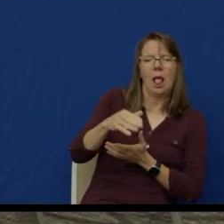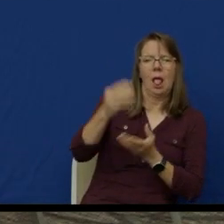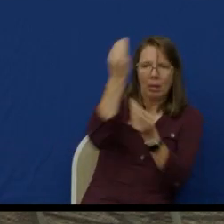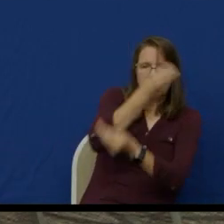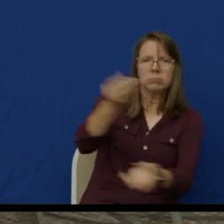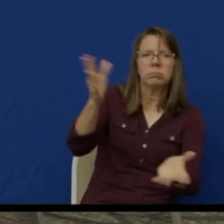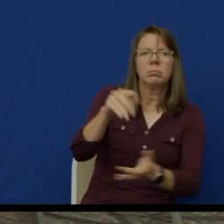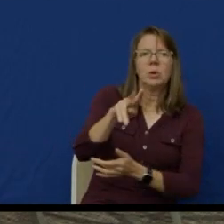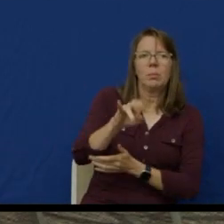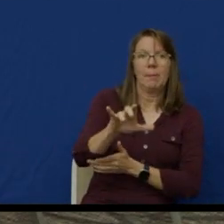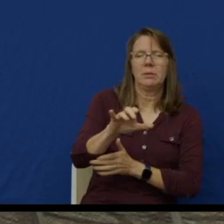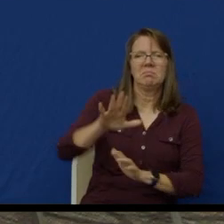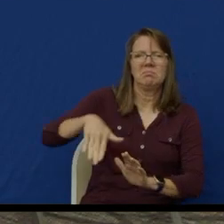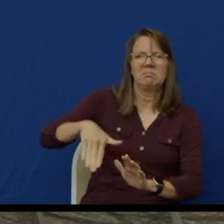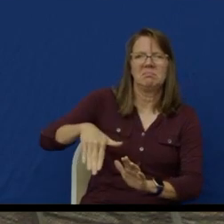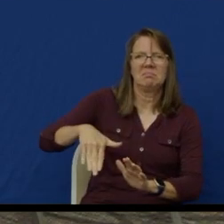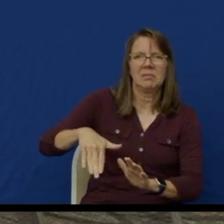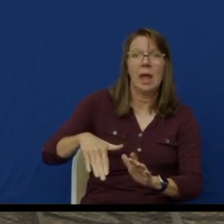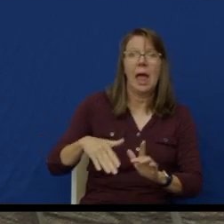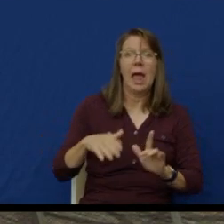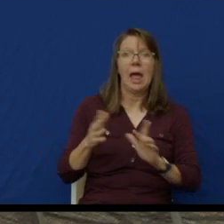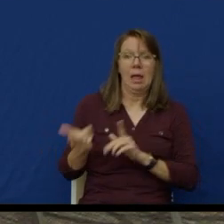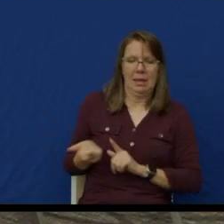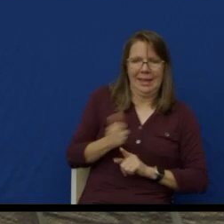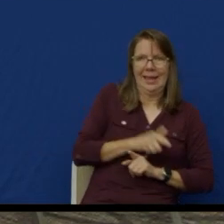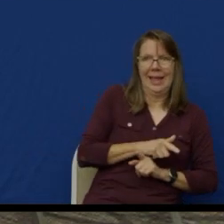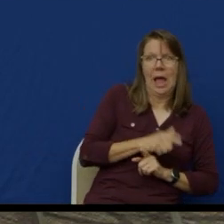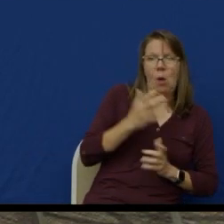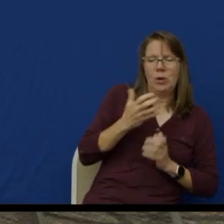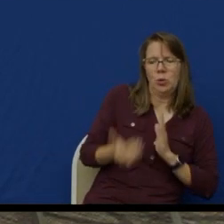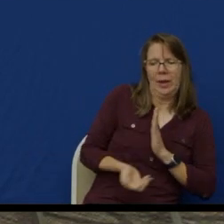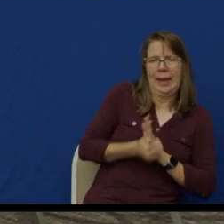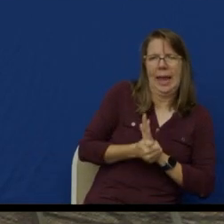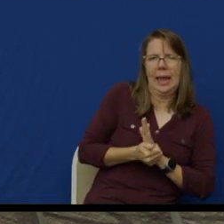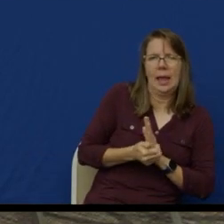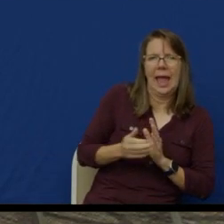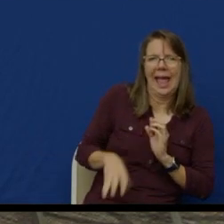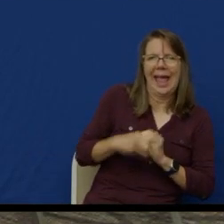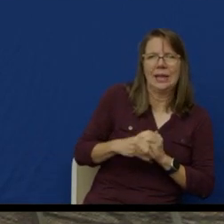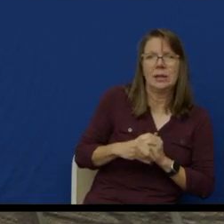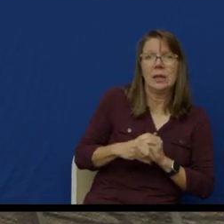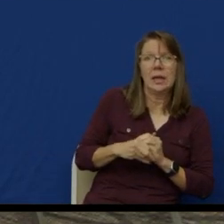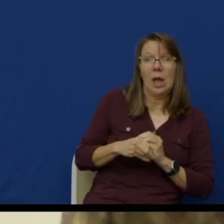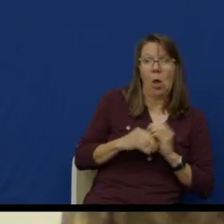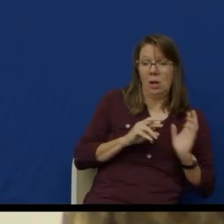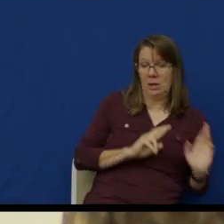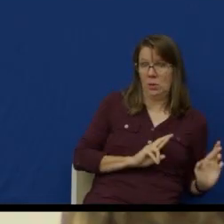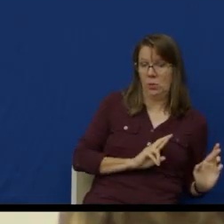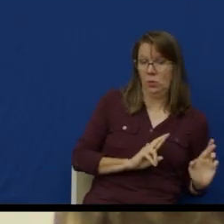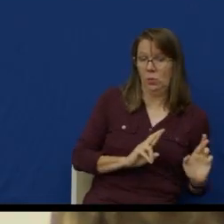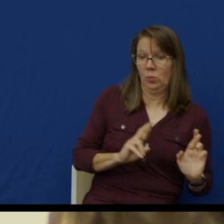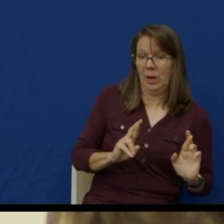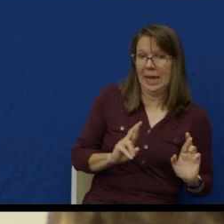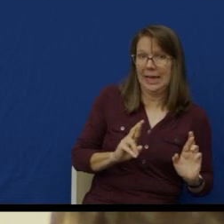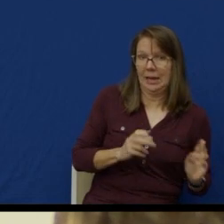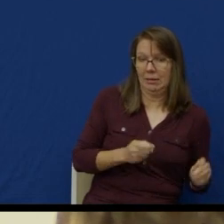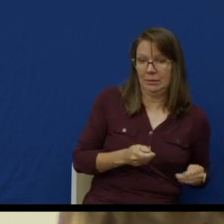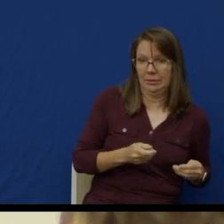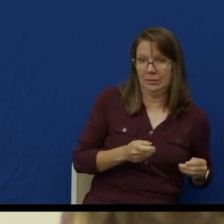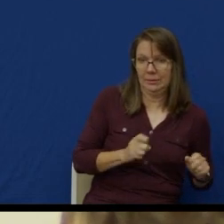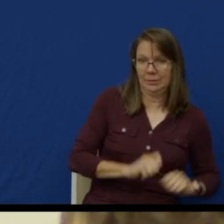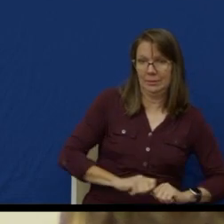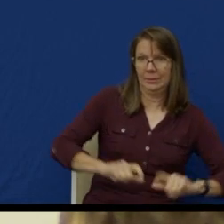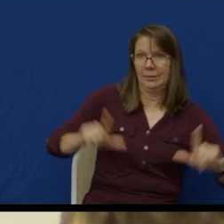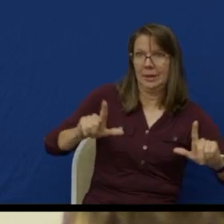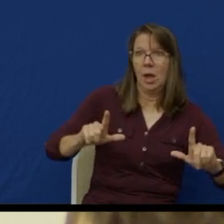right. And I apologize, and to add an addendum to that, in the queue also is an RFP for a